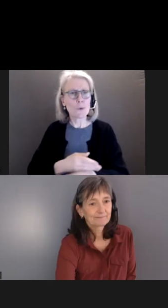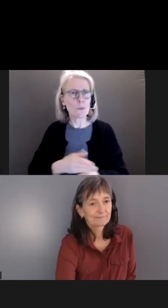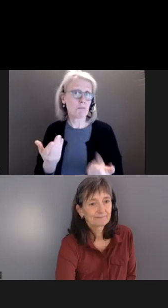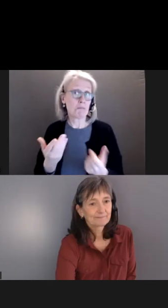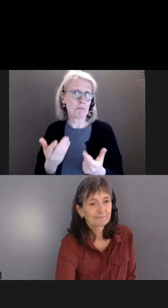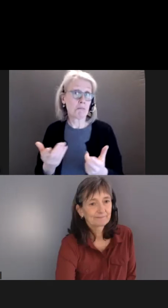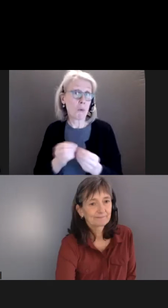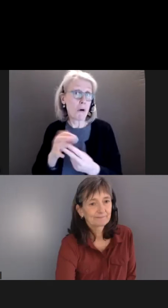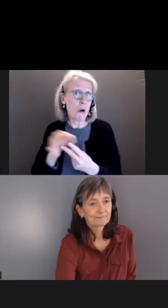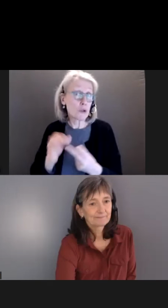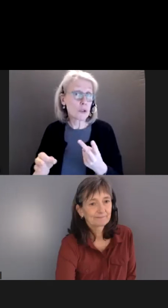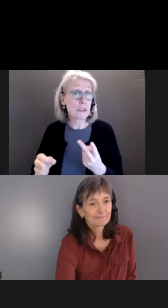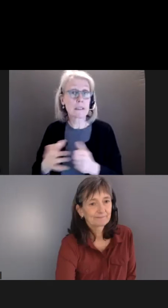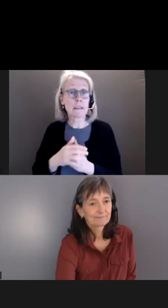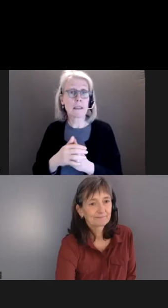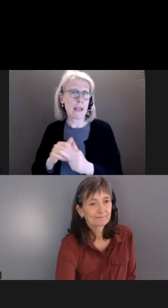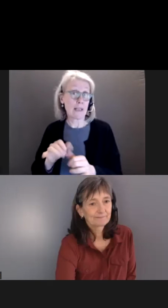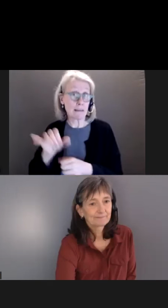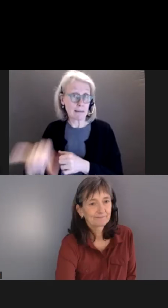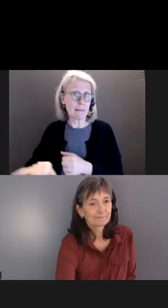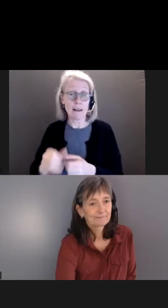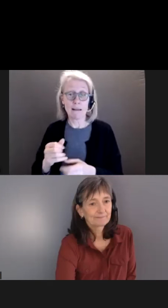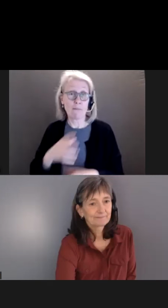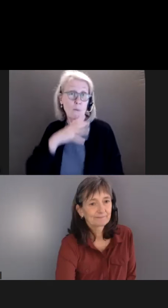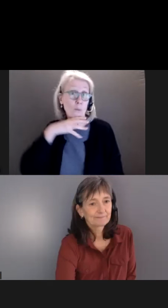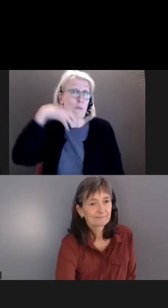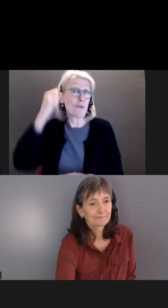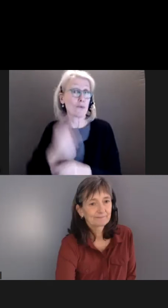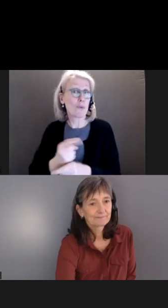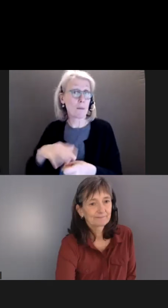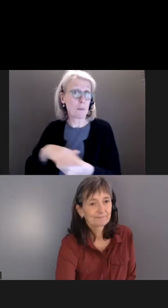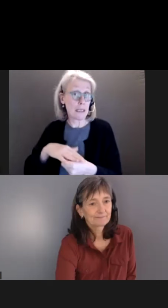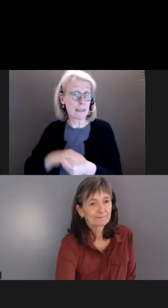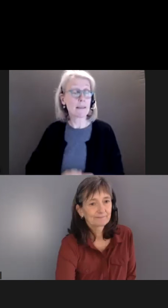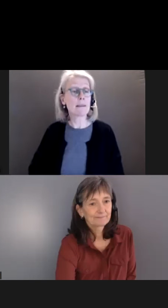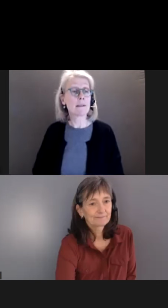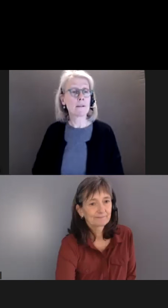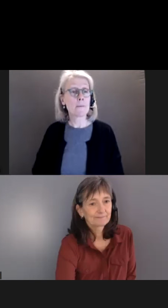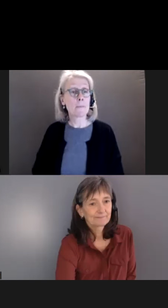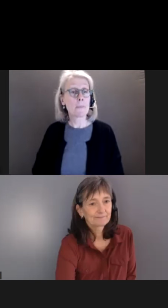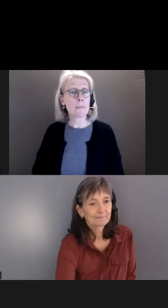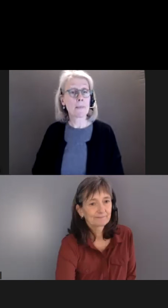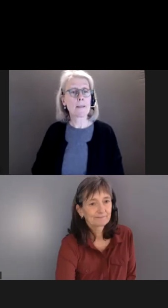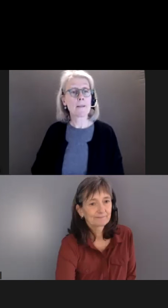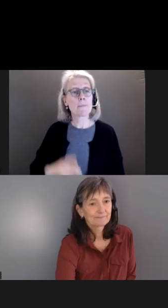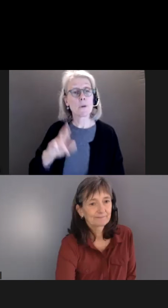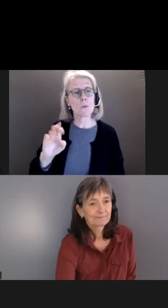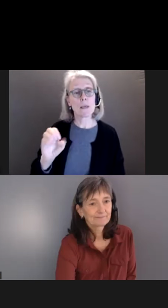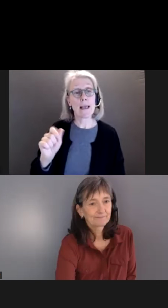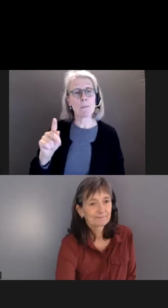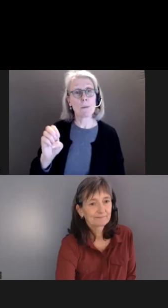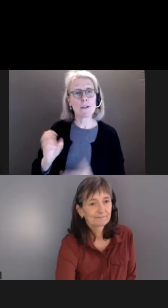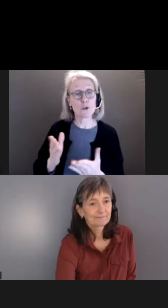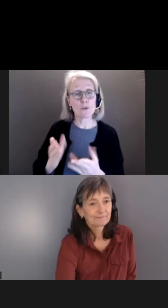care and ultimately enable aging in the right place. So some of these key initiatives include reablement services, home-based